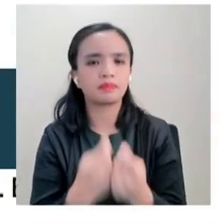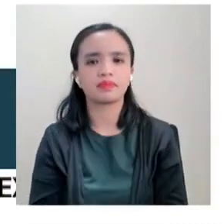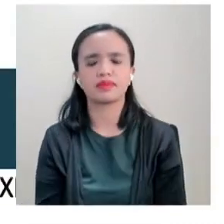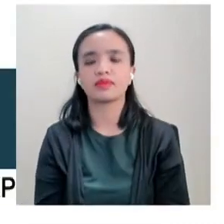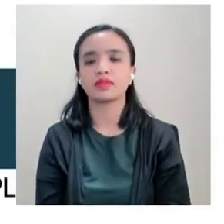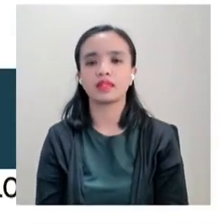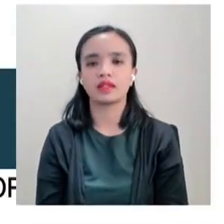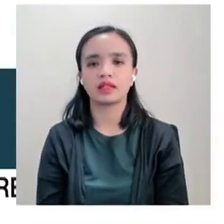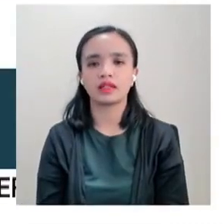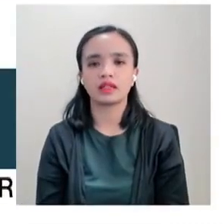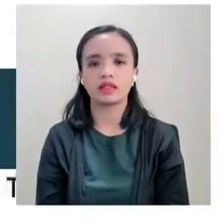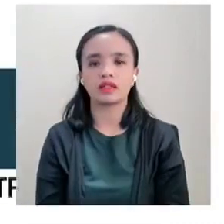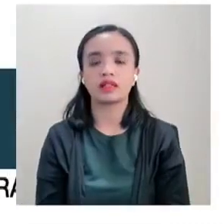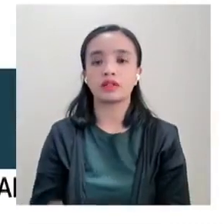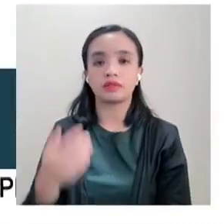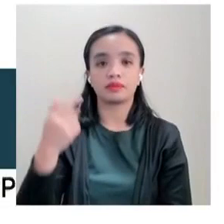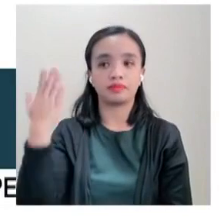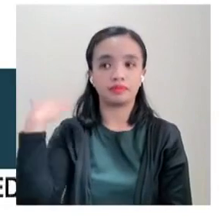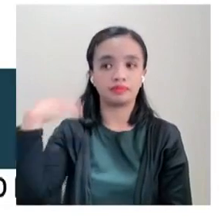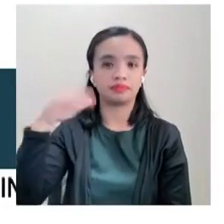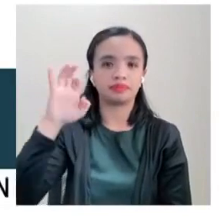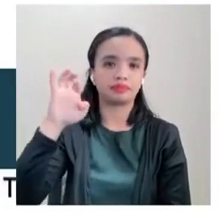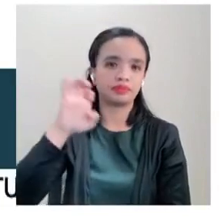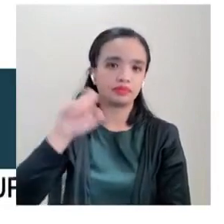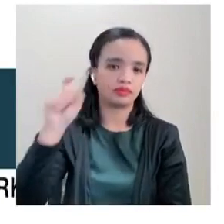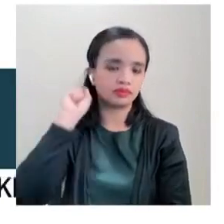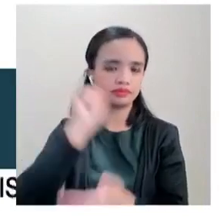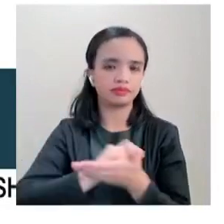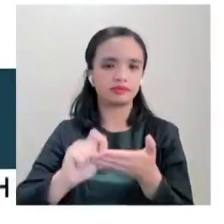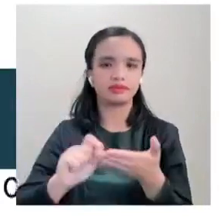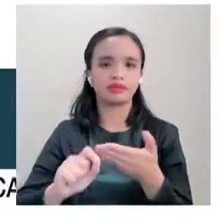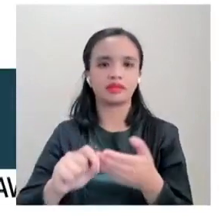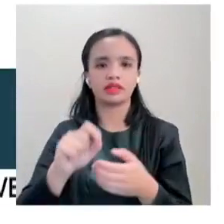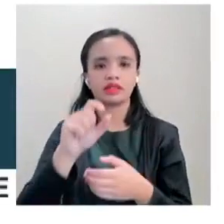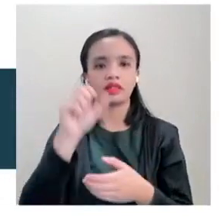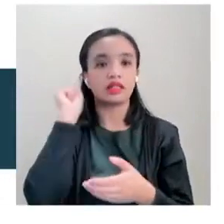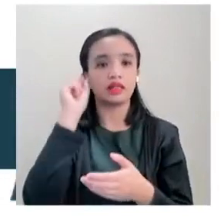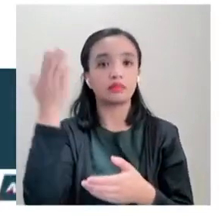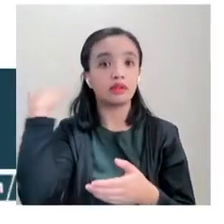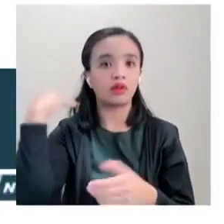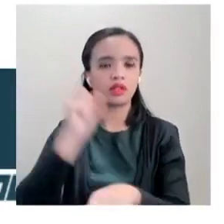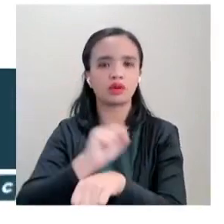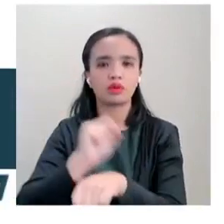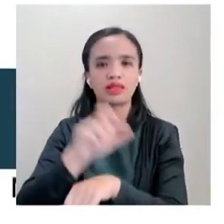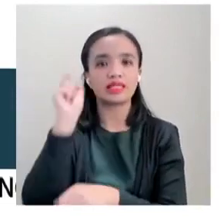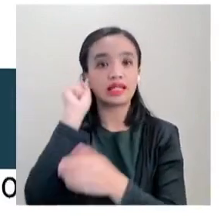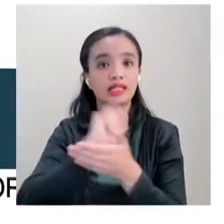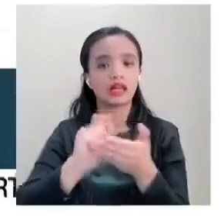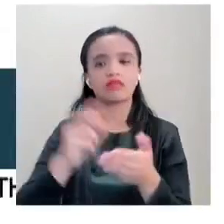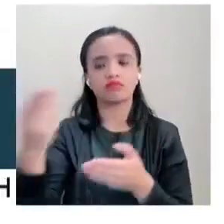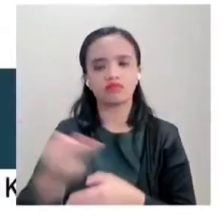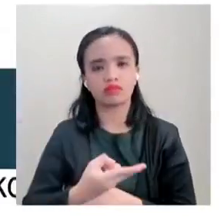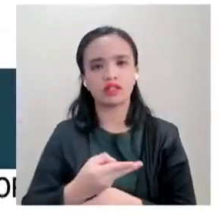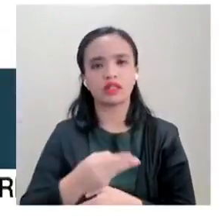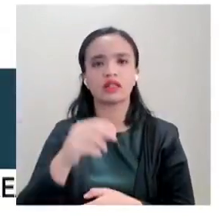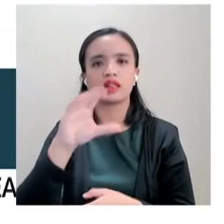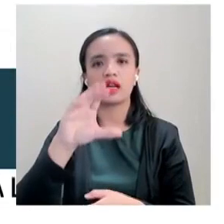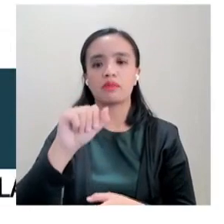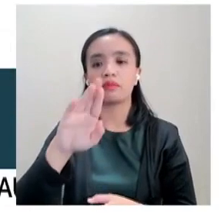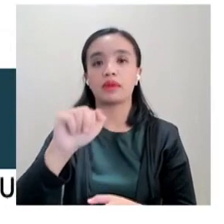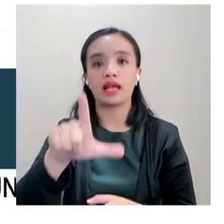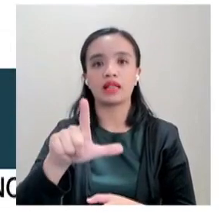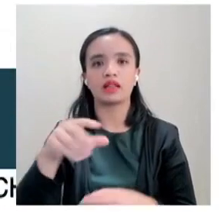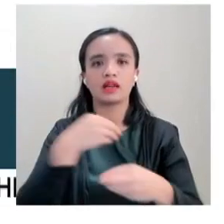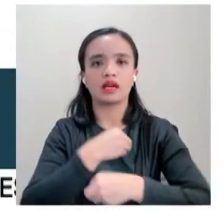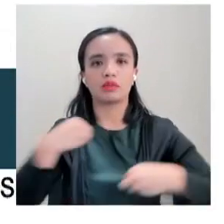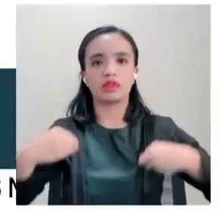Some of the former secretaries were taken in as consultants. So we have Secretary Cabral, who actually dealt with reproductive health care.